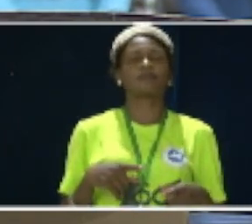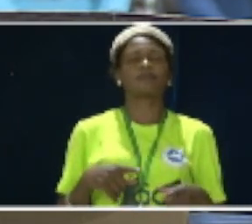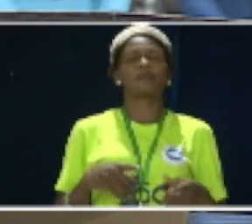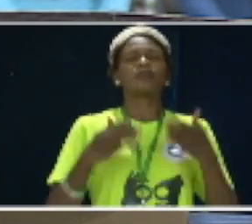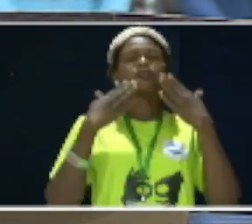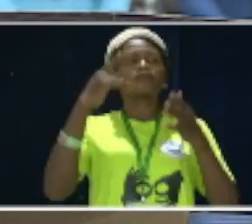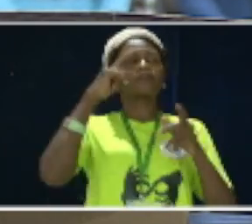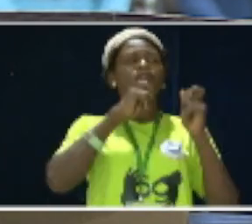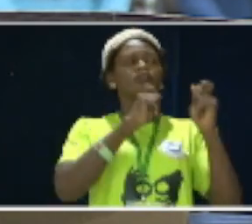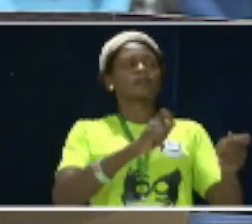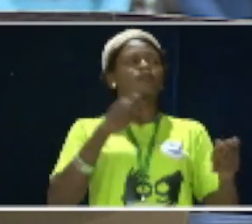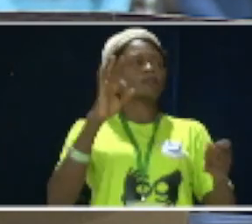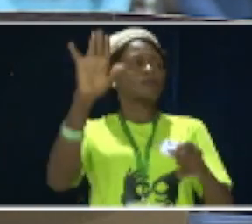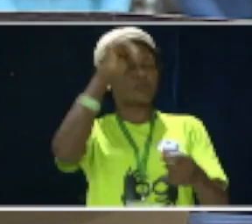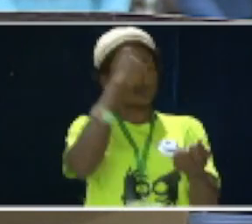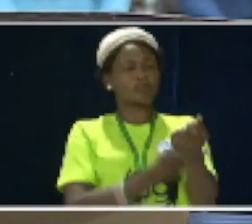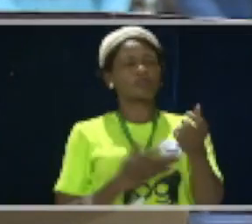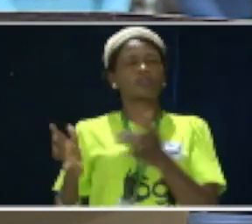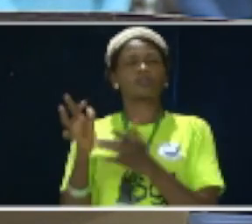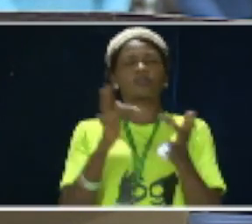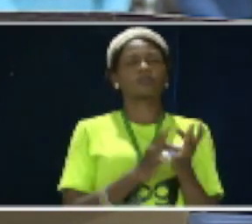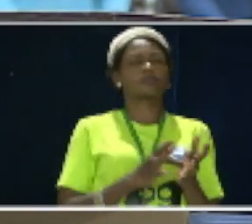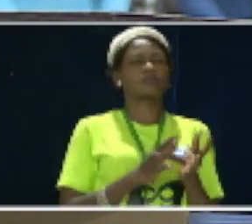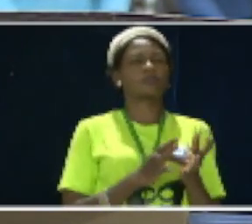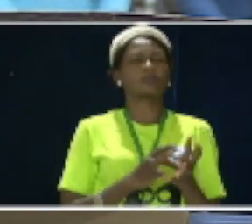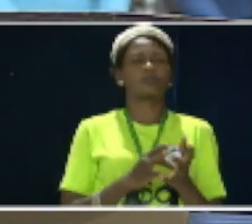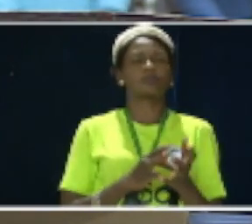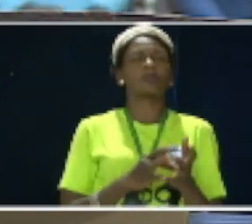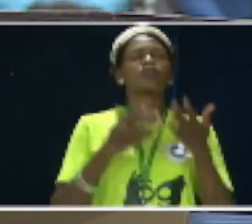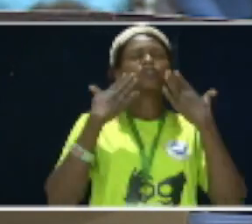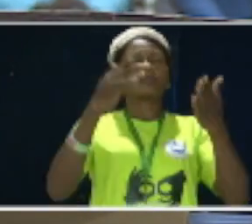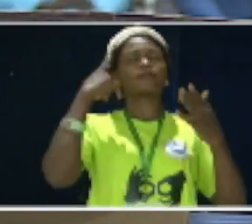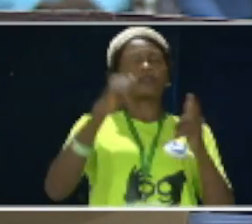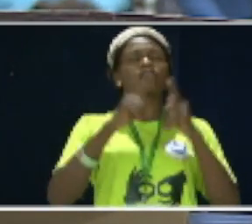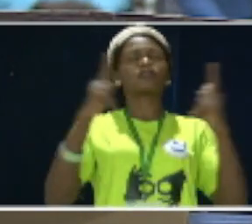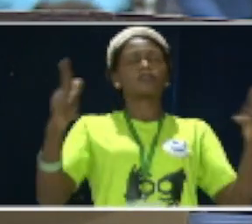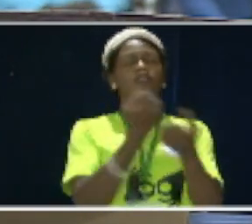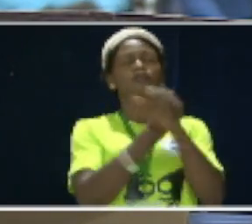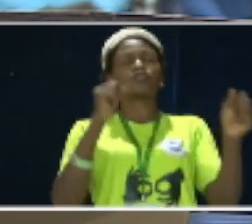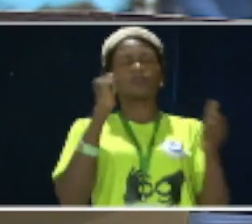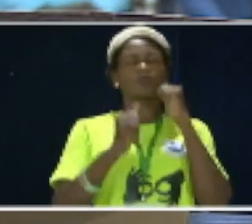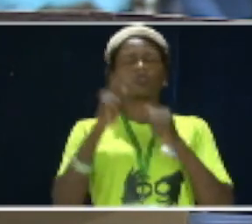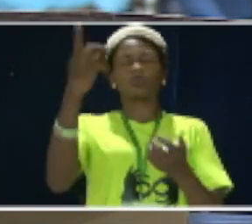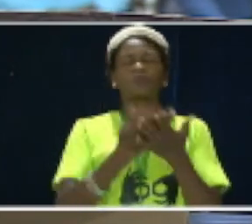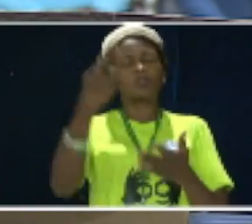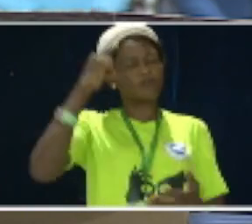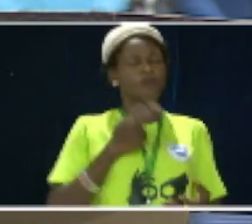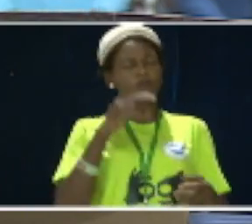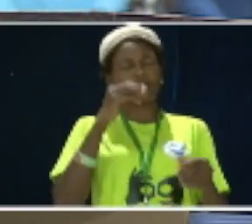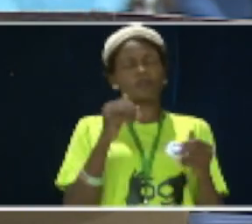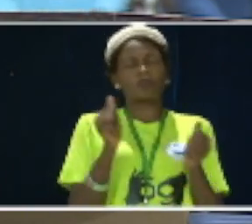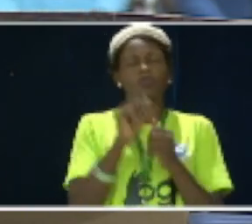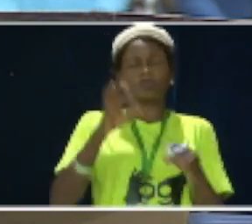Thank you for the gift of your Son Jesus. Thank you for the great salvation which he purchased for us with his precious